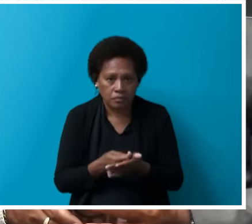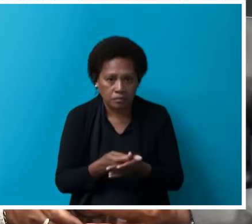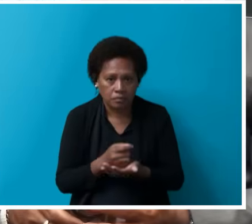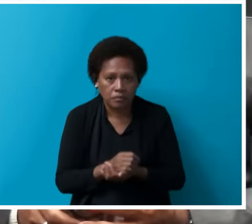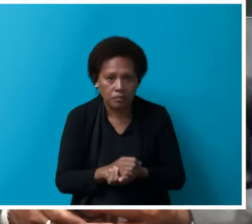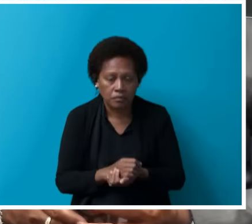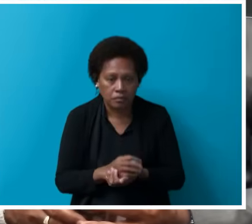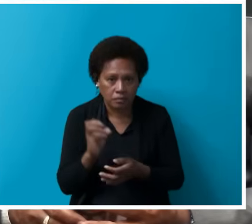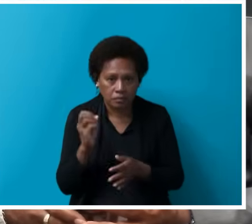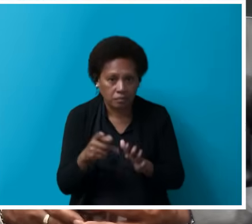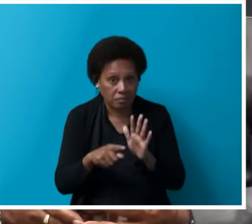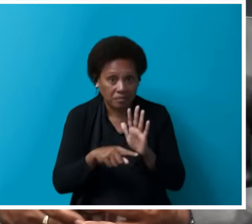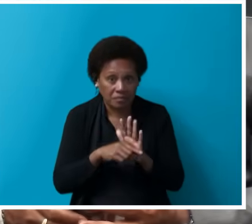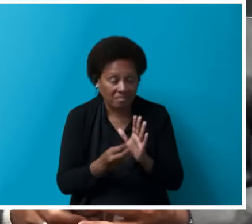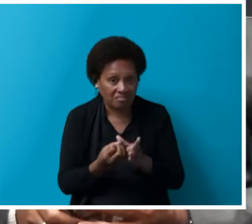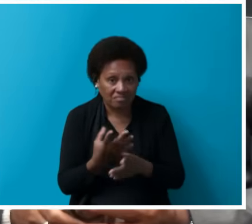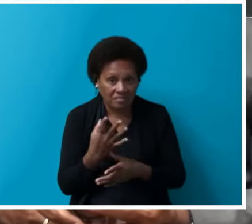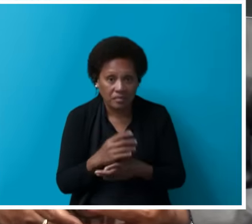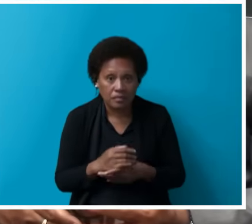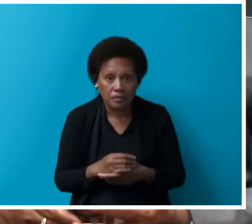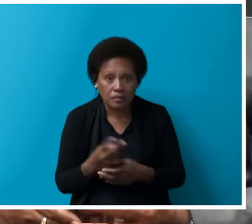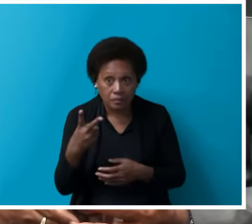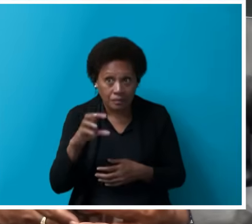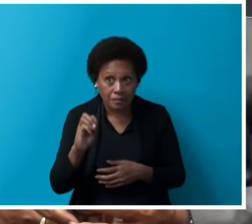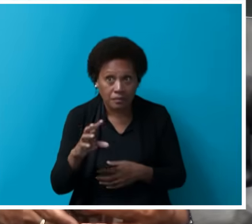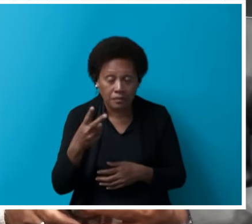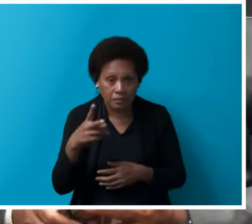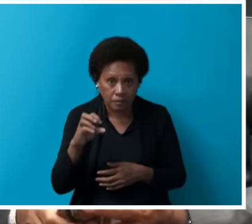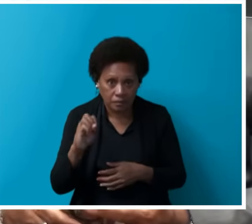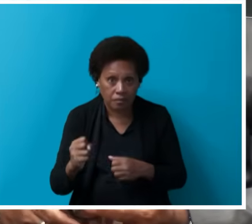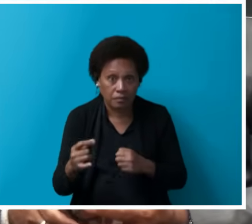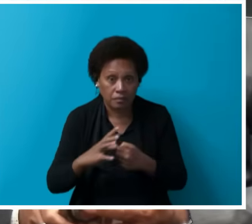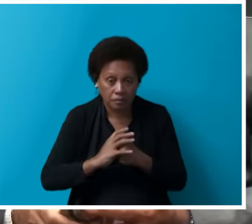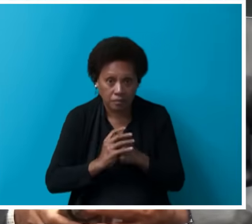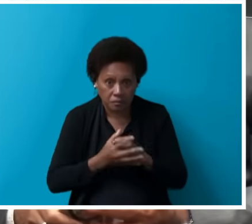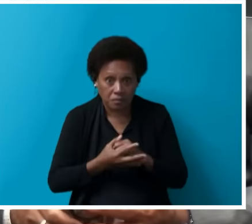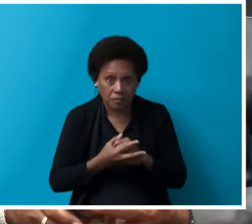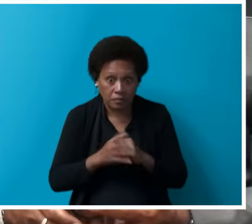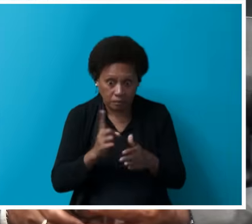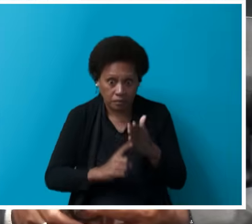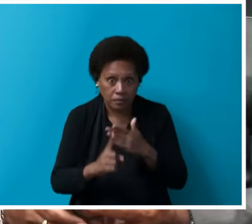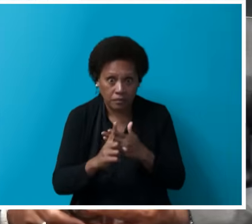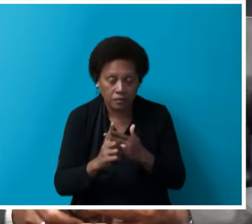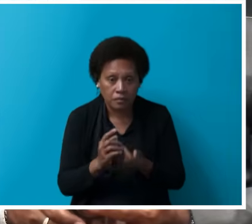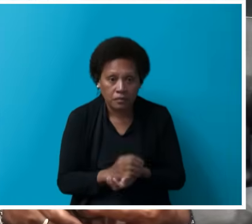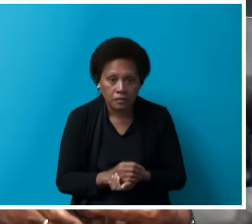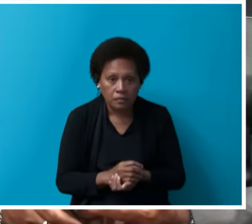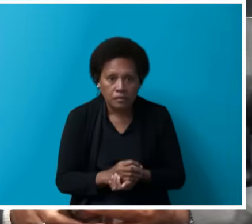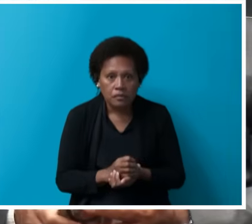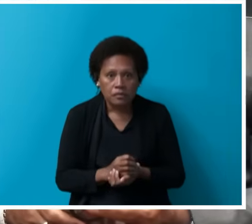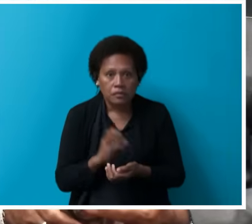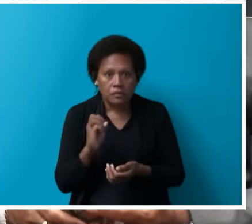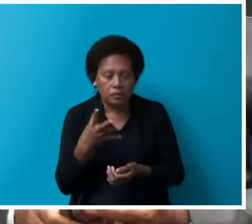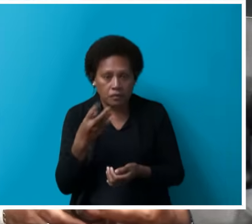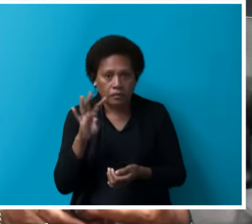growth in 2009. So when COVID hit us in 2020, Mr. Speaker, Save those. we had the fourth